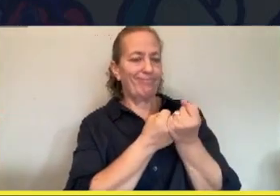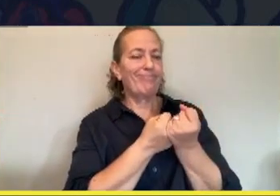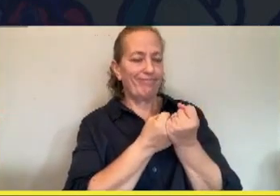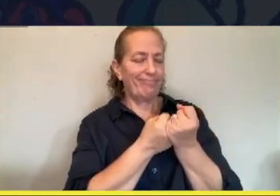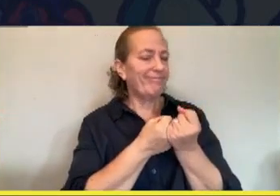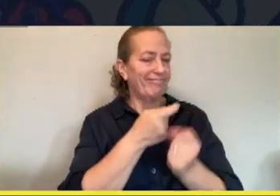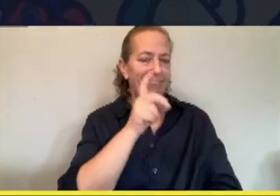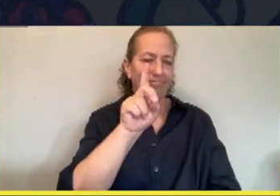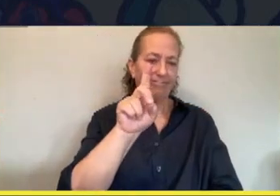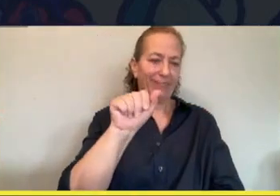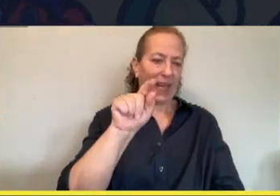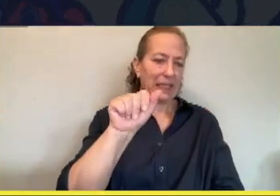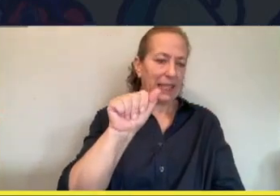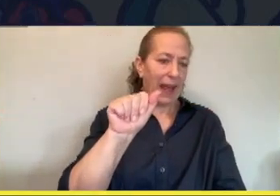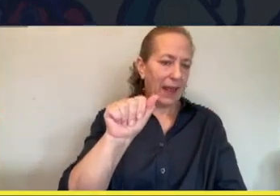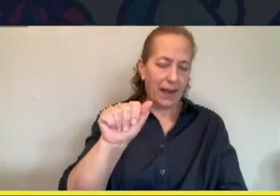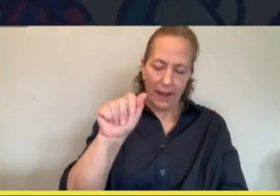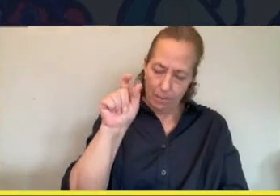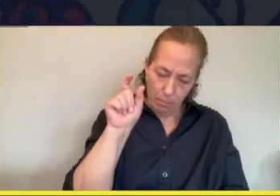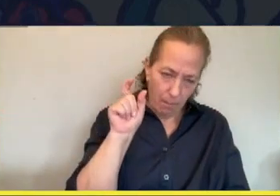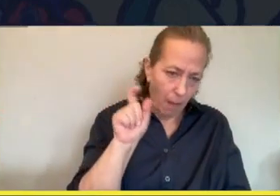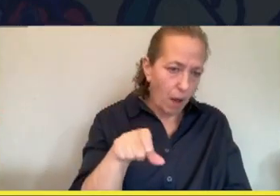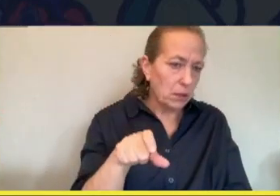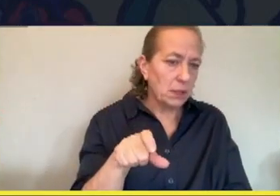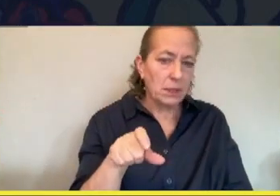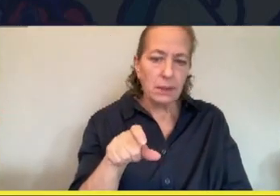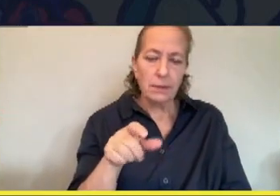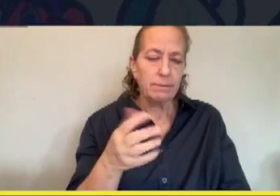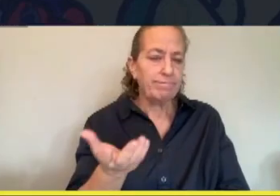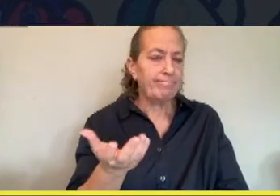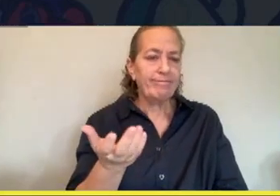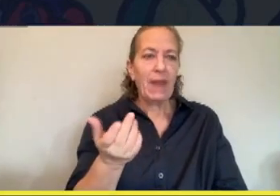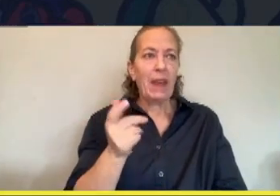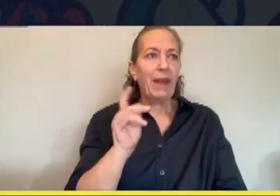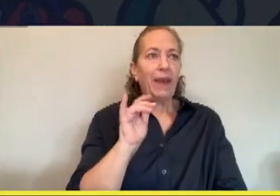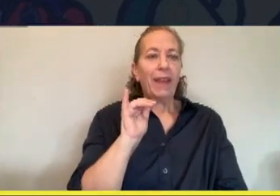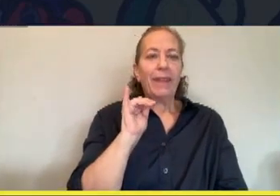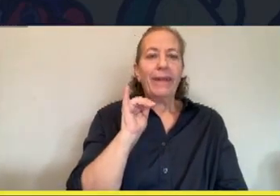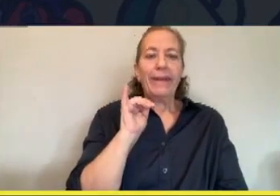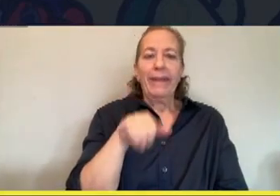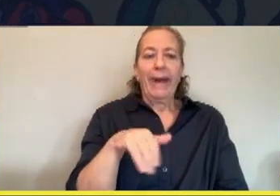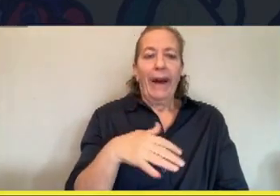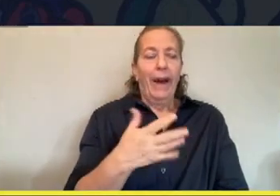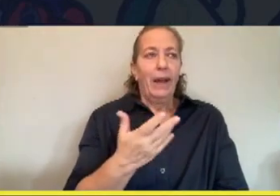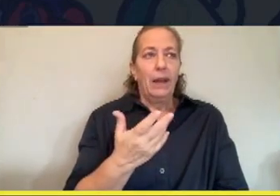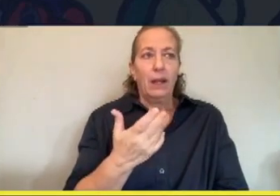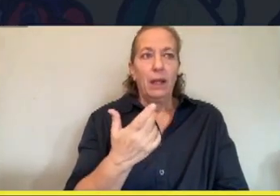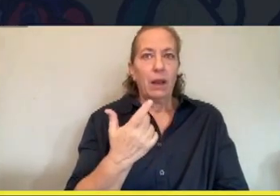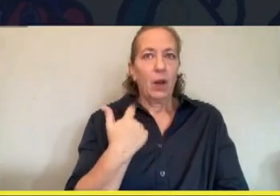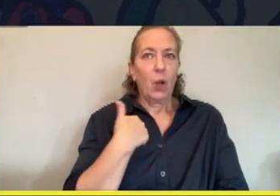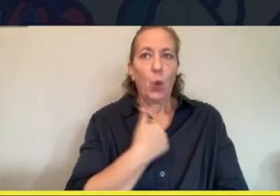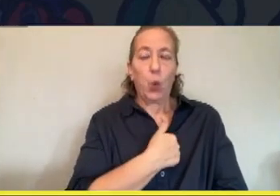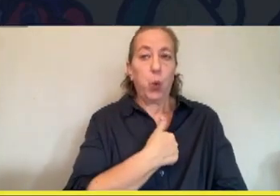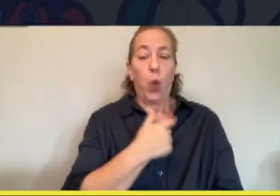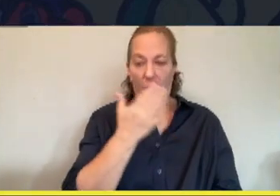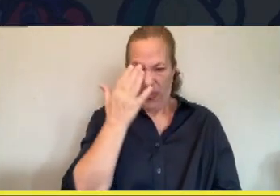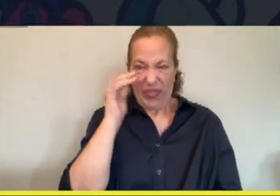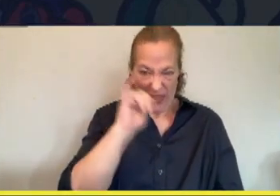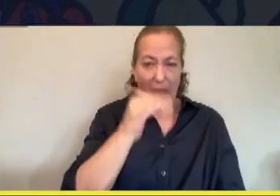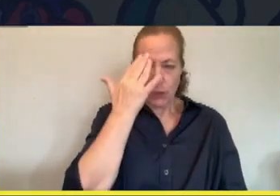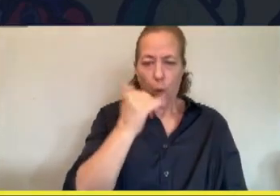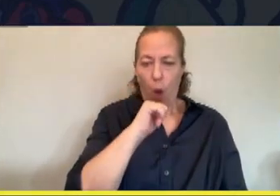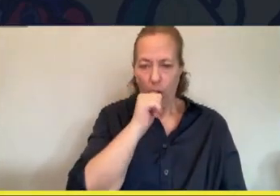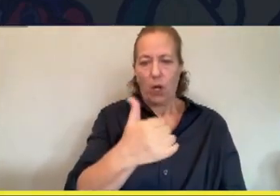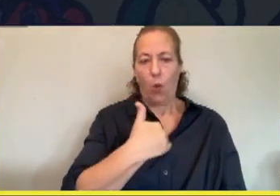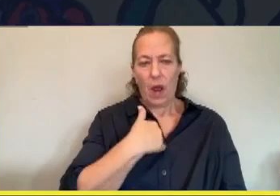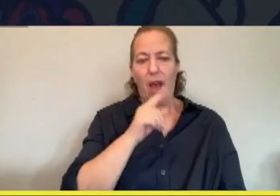reasons why we lack the same kind of policy changes that we've seen to address issues,